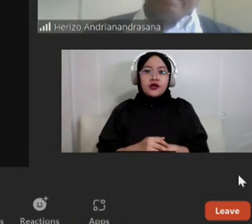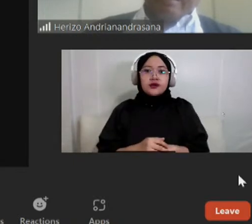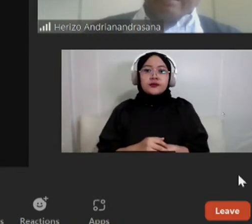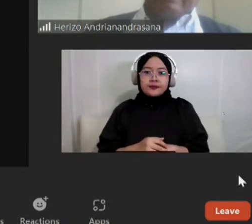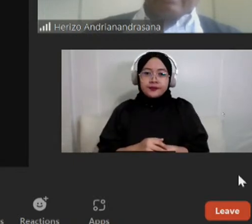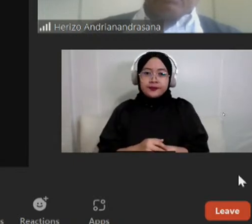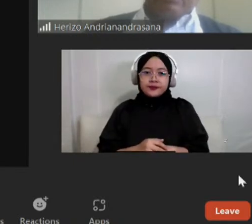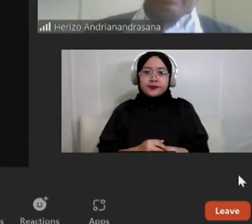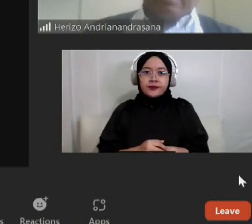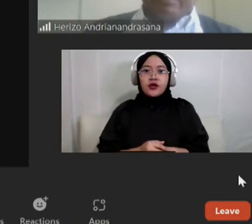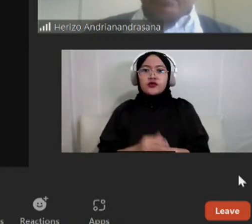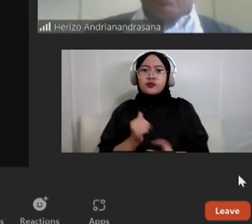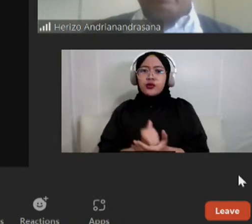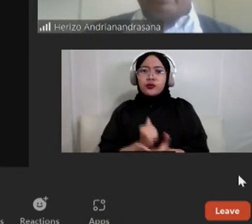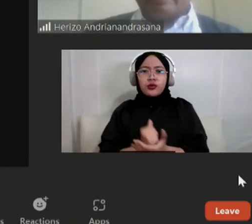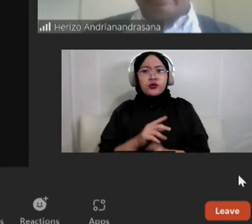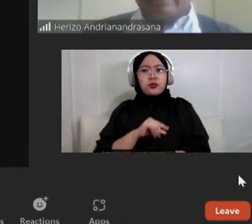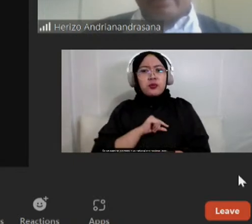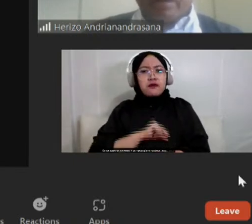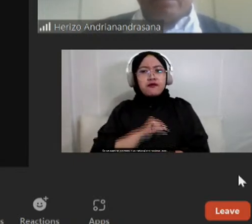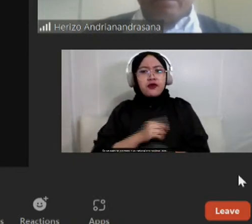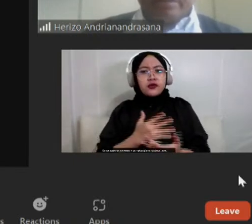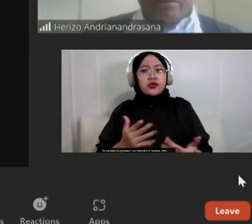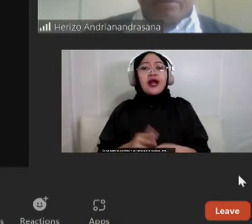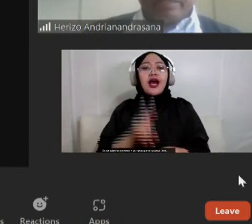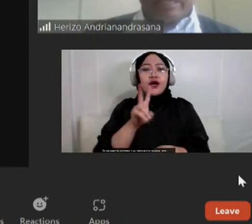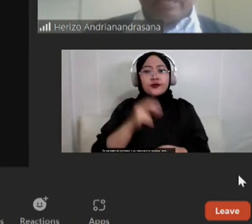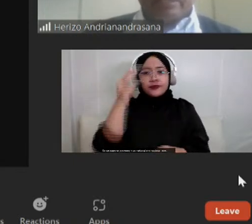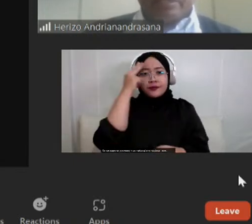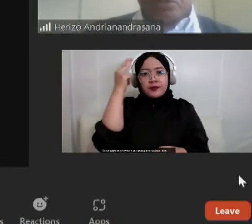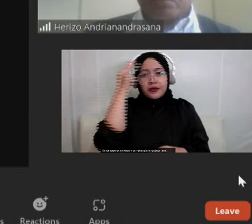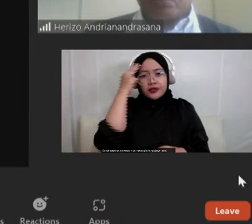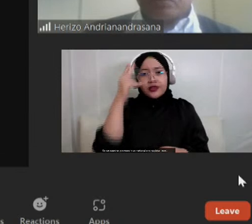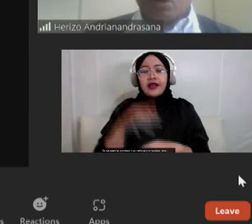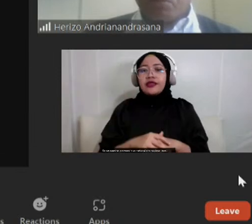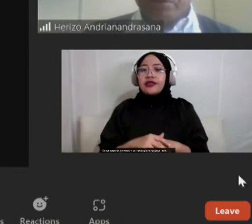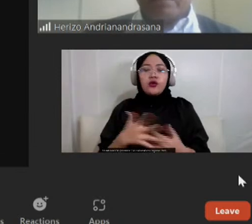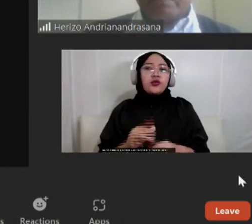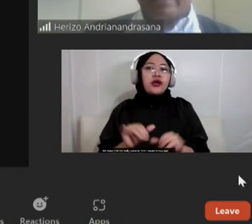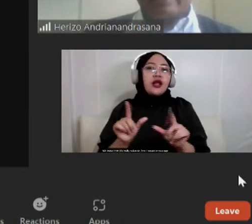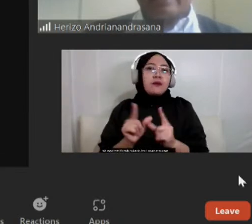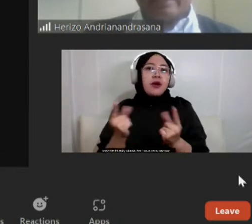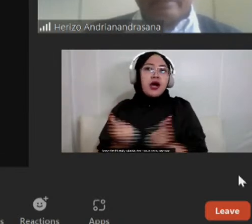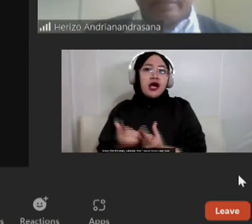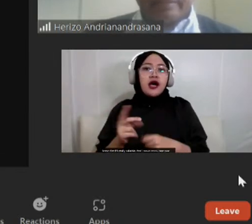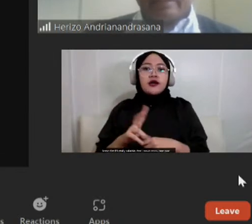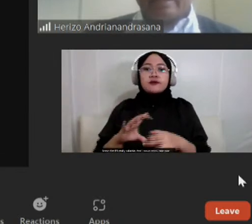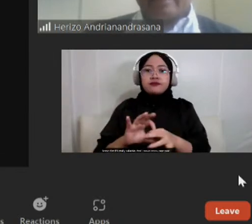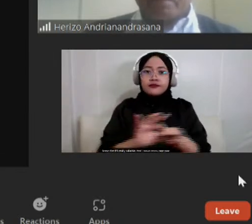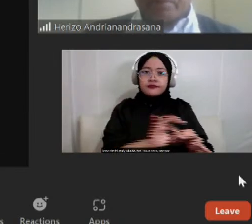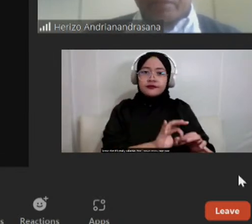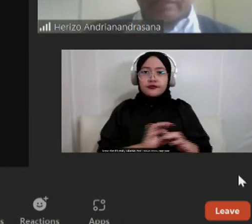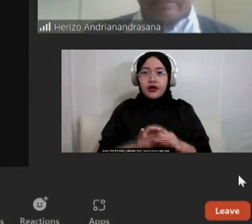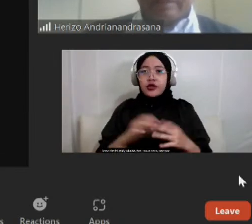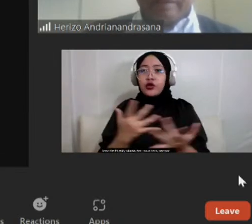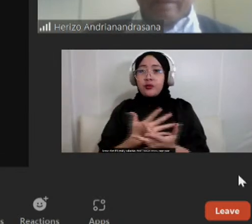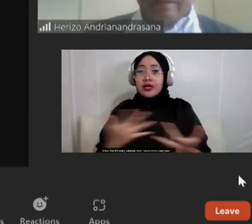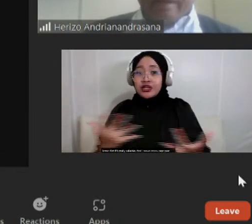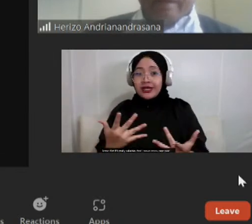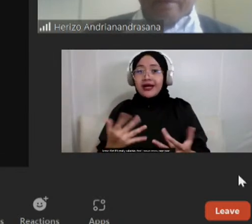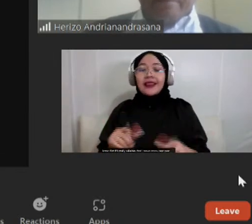level. And I would encourage the governments and multilateral organizations to promote the community-based and citizen science